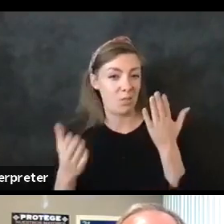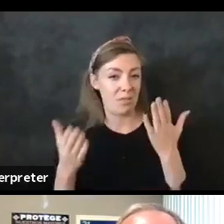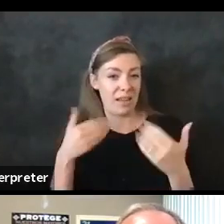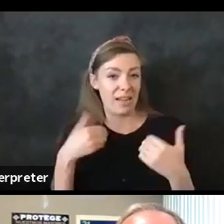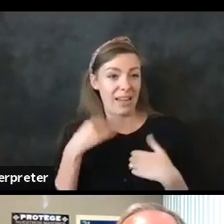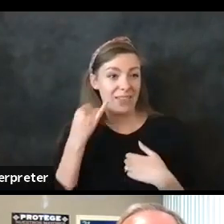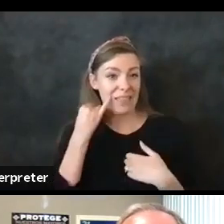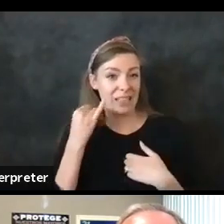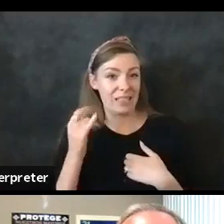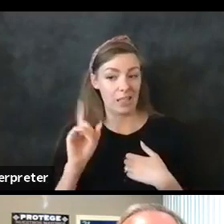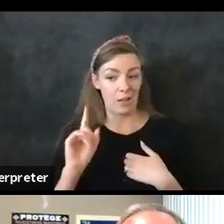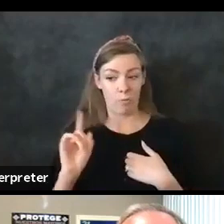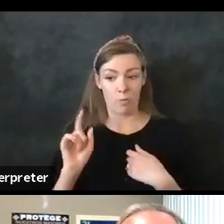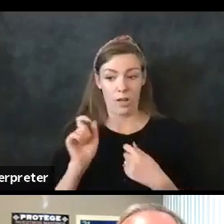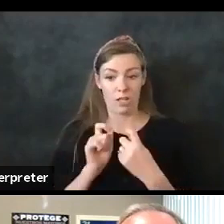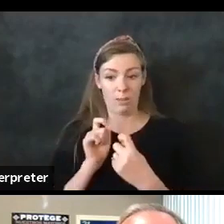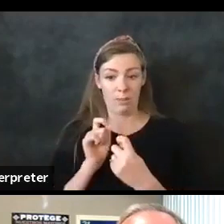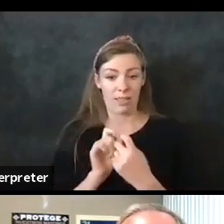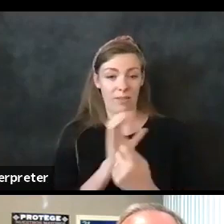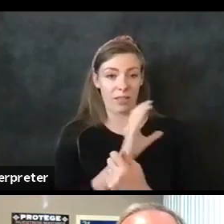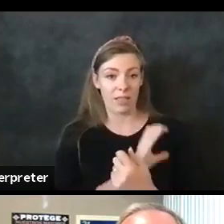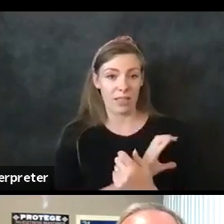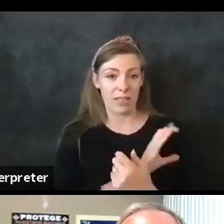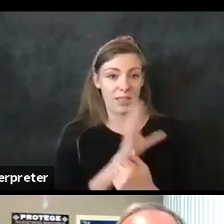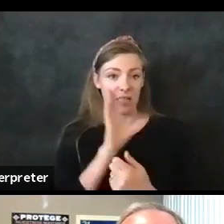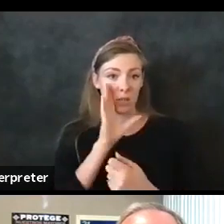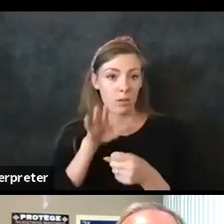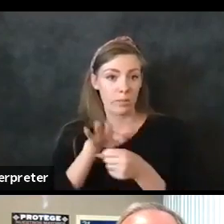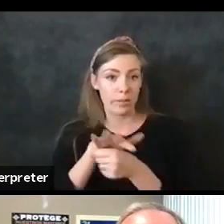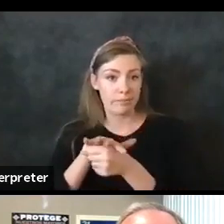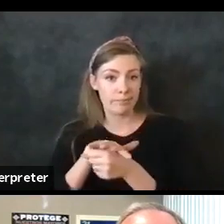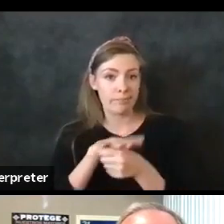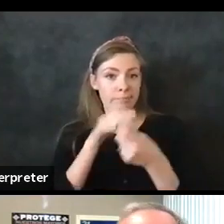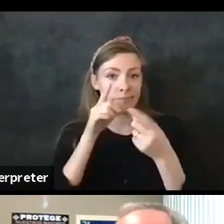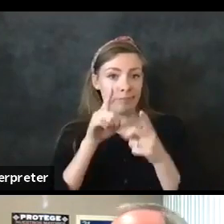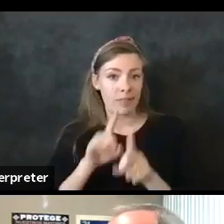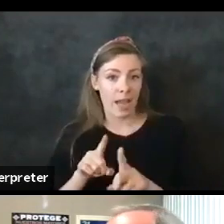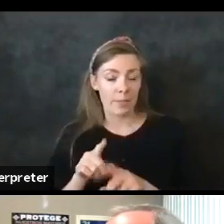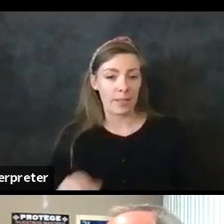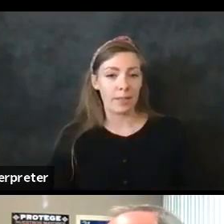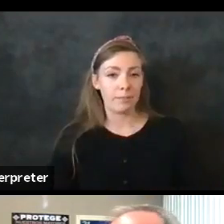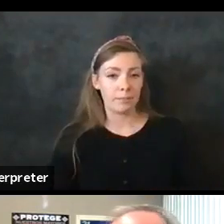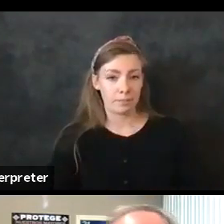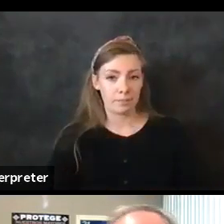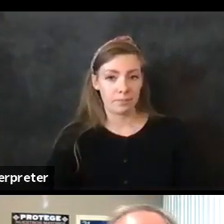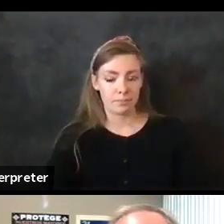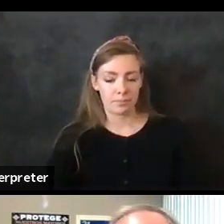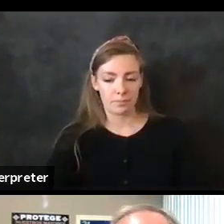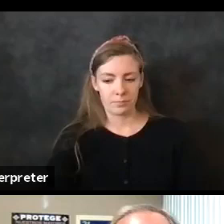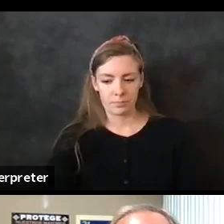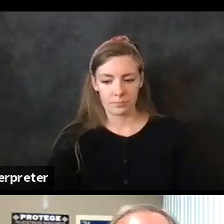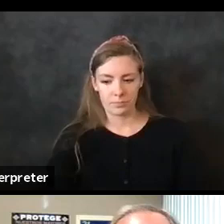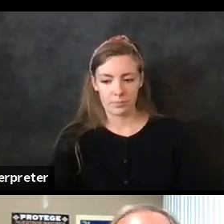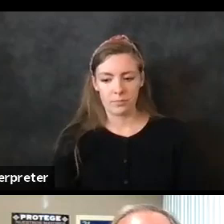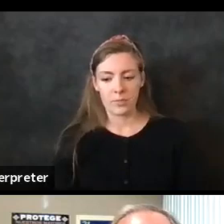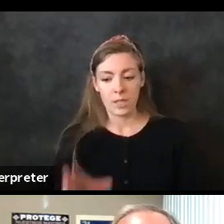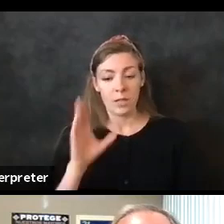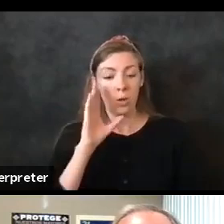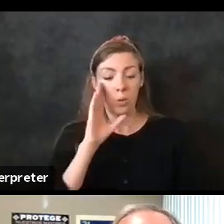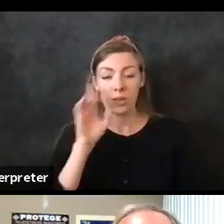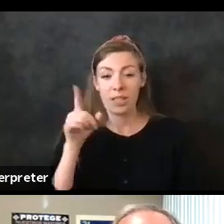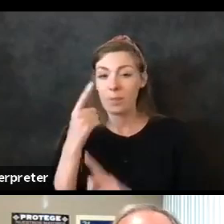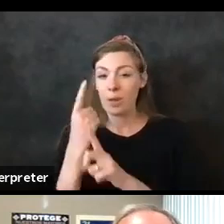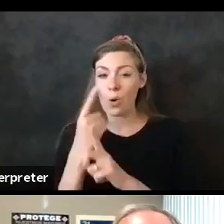where specifically these clinics will be located? And are these going to be only for